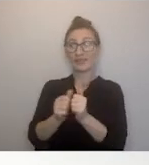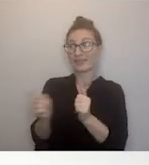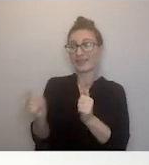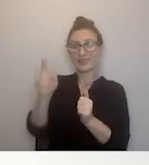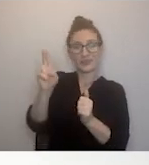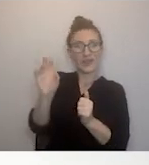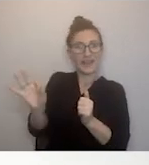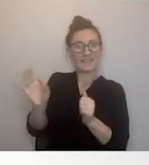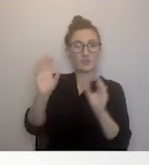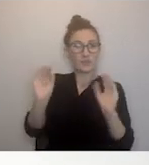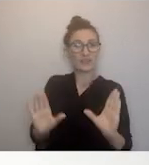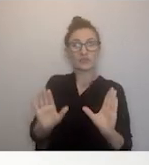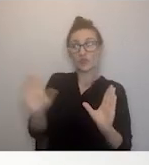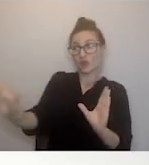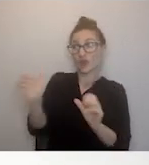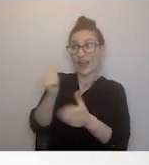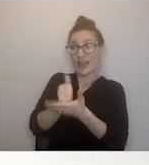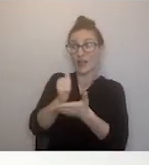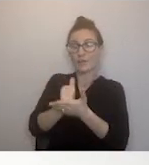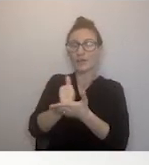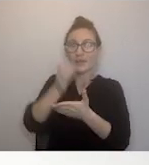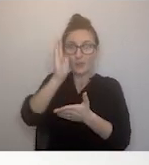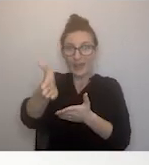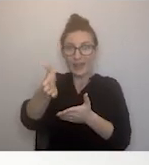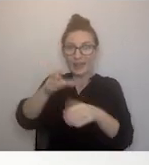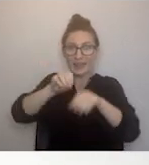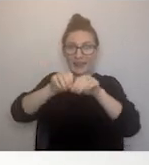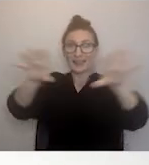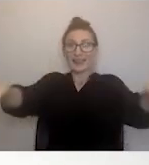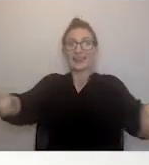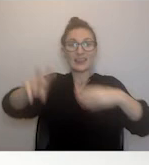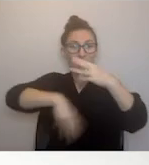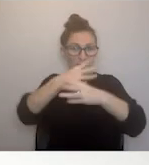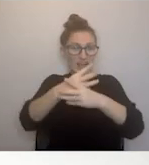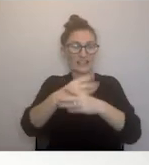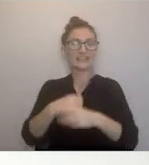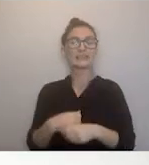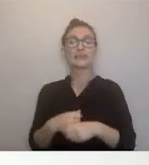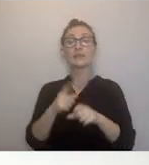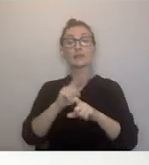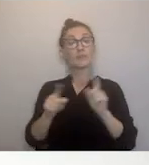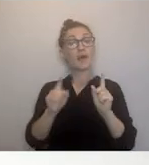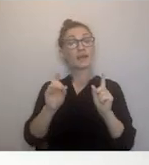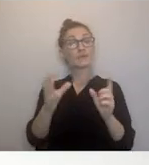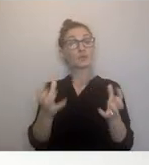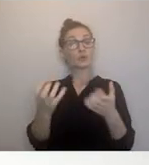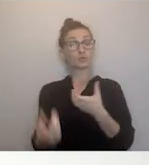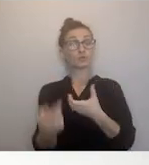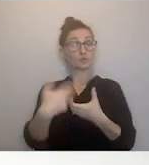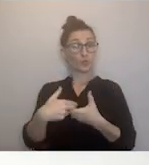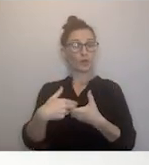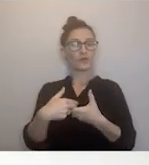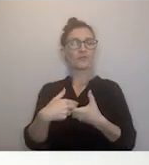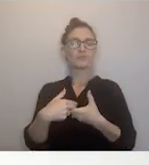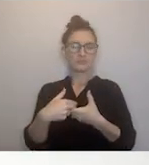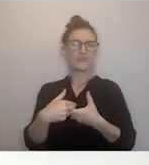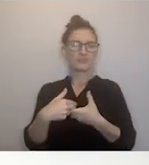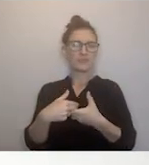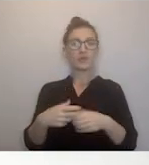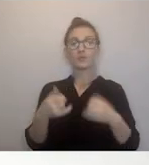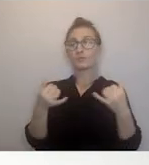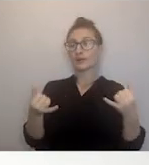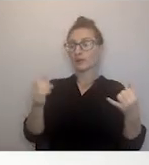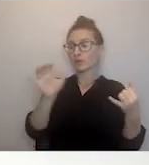someday with Jill Sankey's help globally. So if you want to be a part of that, please shoot me an email. We love to have people join our Arts and